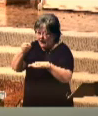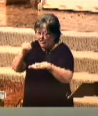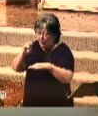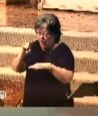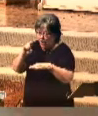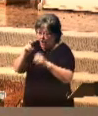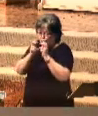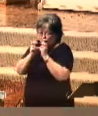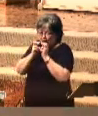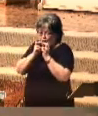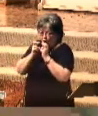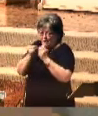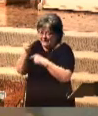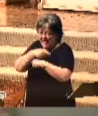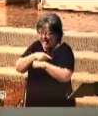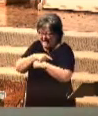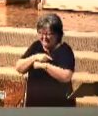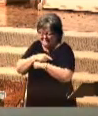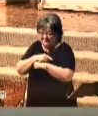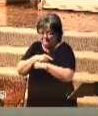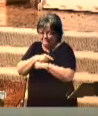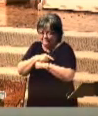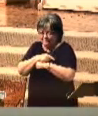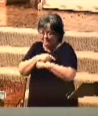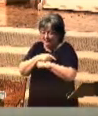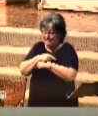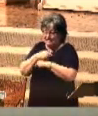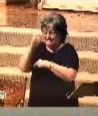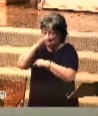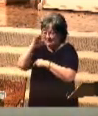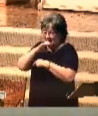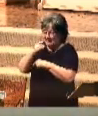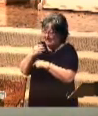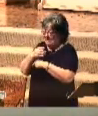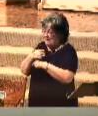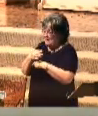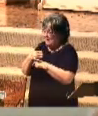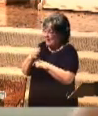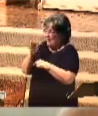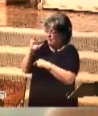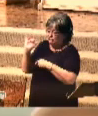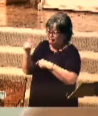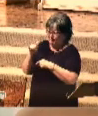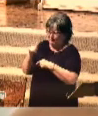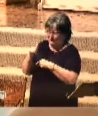I mean, seeking a fat vermin. I